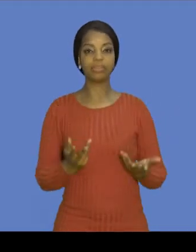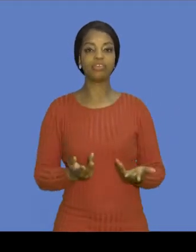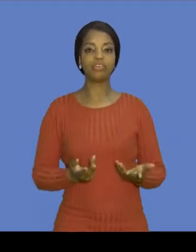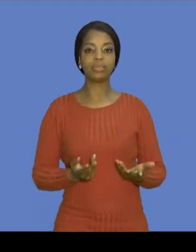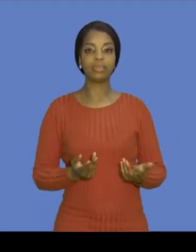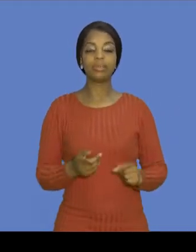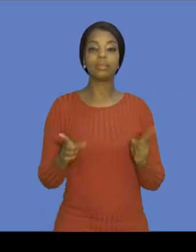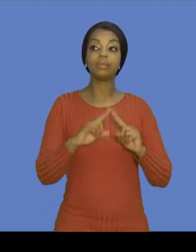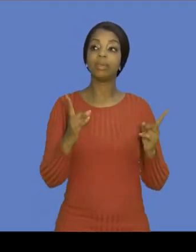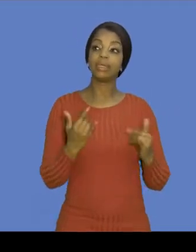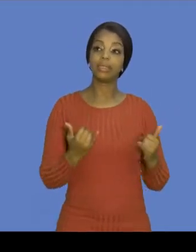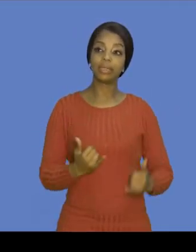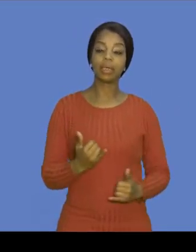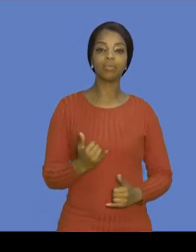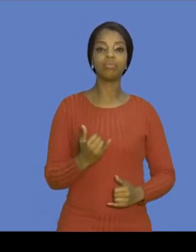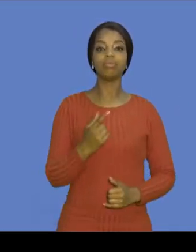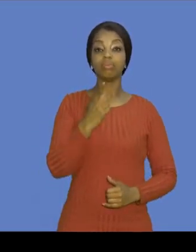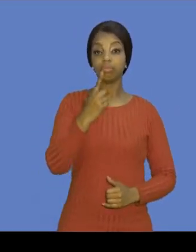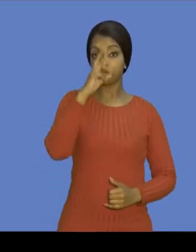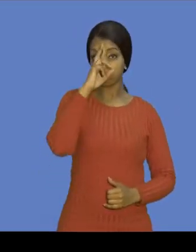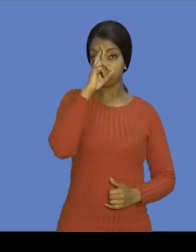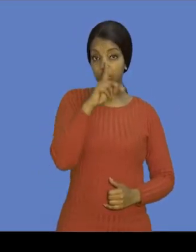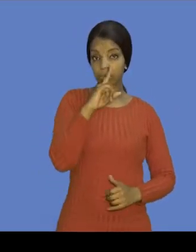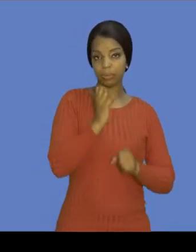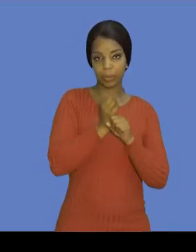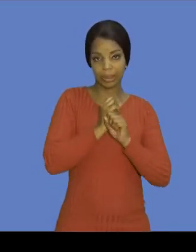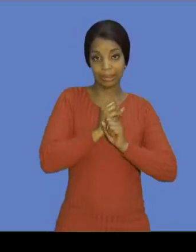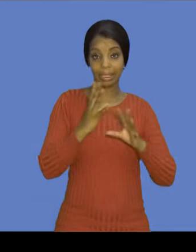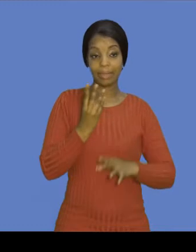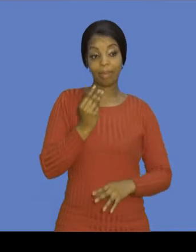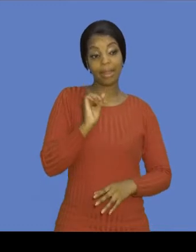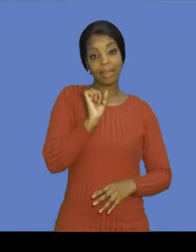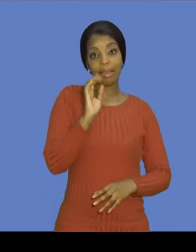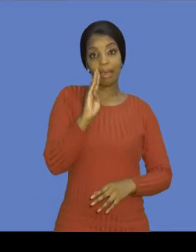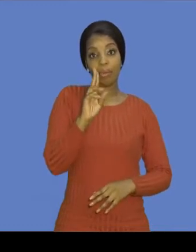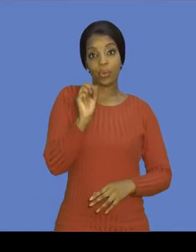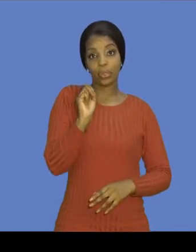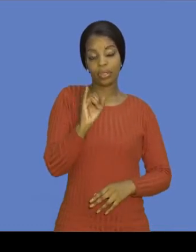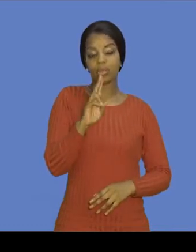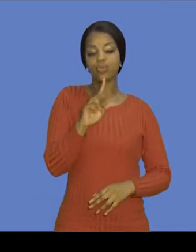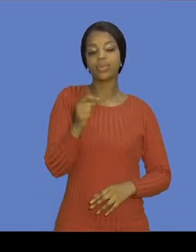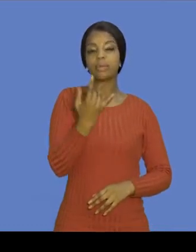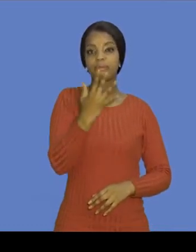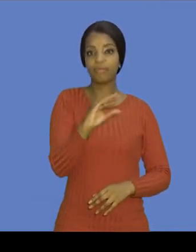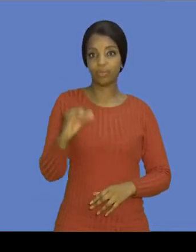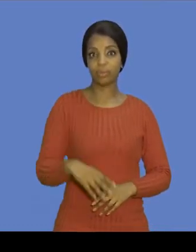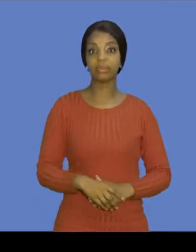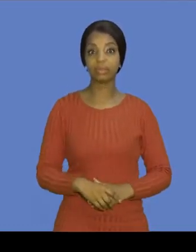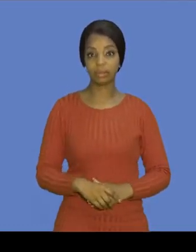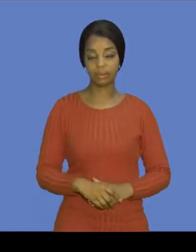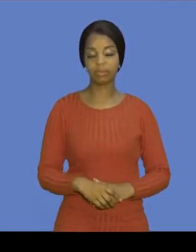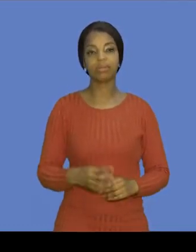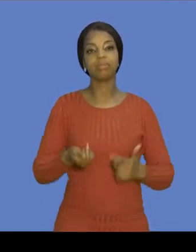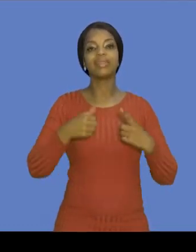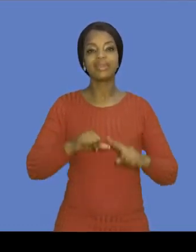So remember that initially Busi started with 2,500, and then she gained